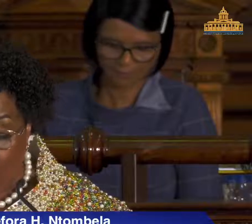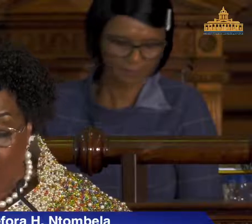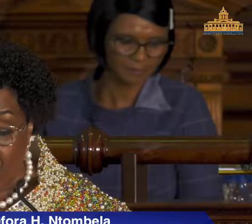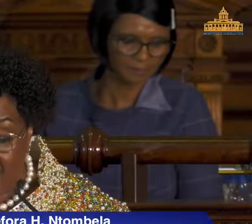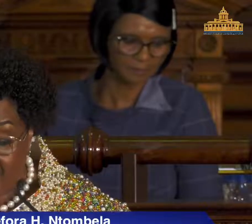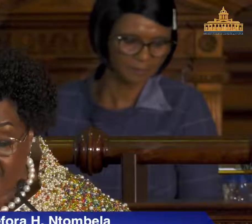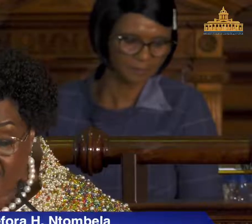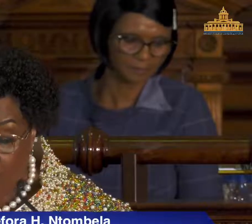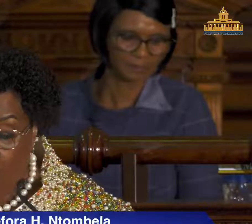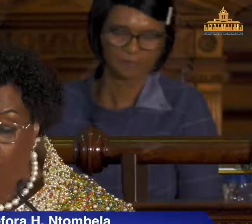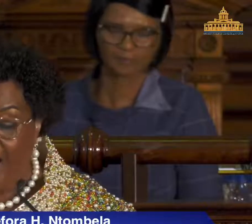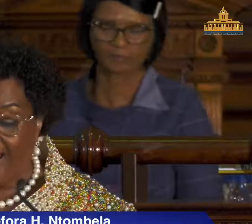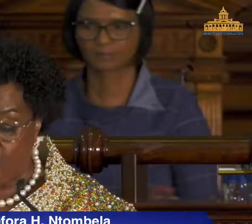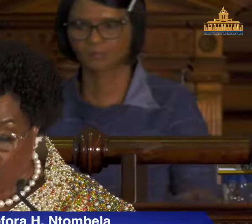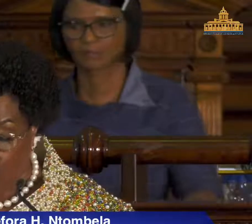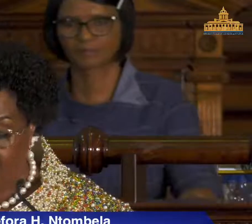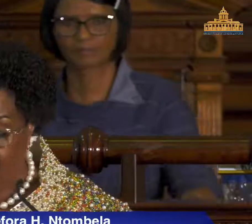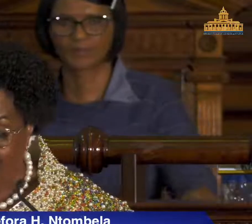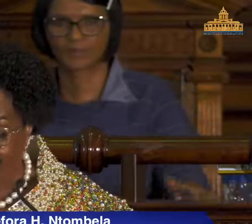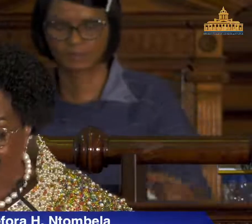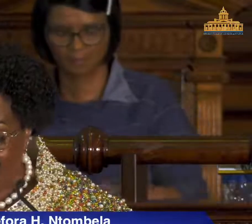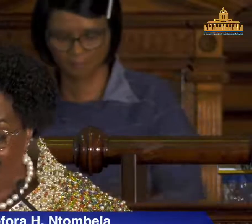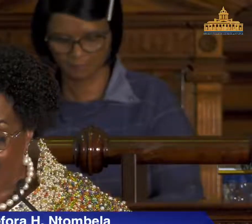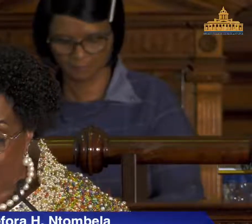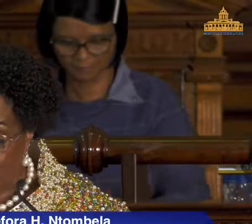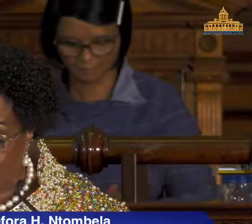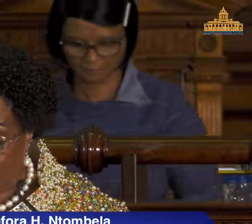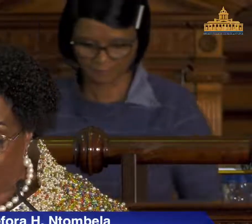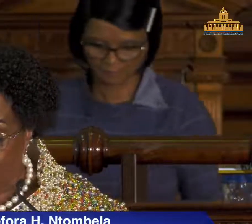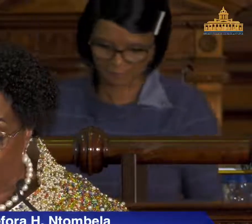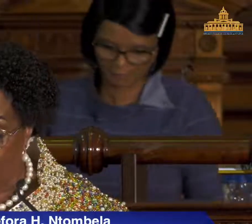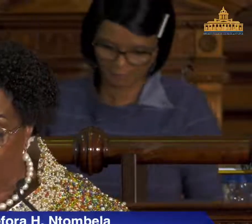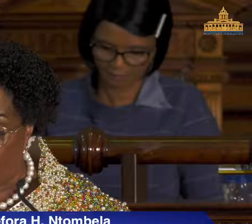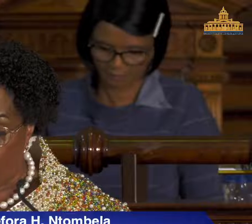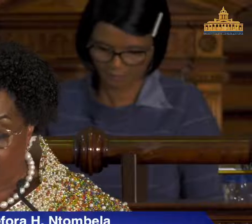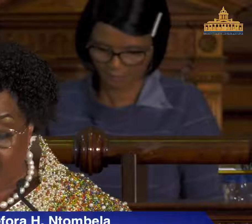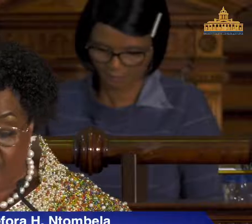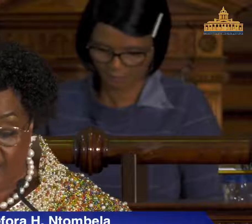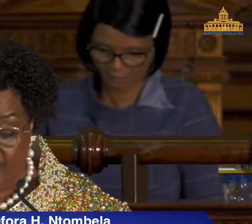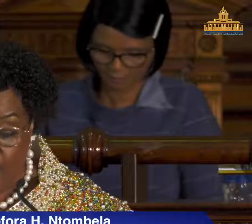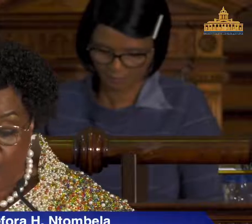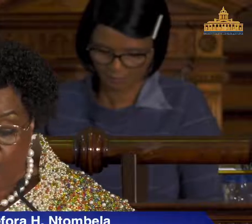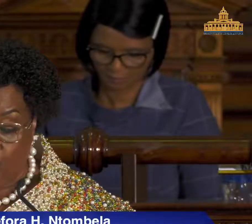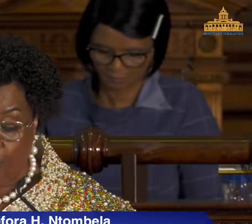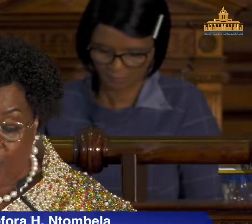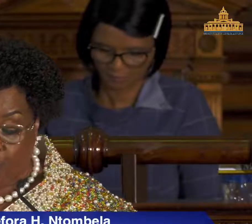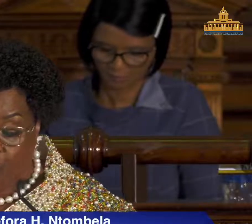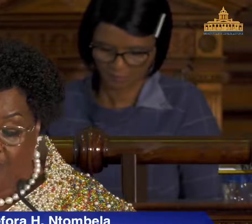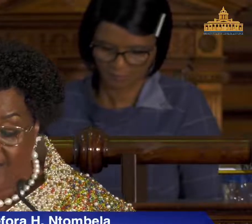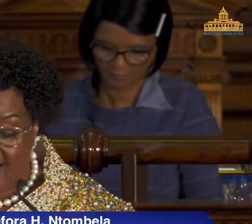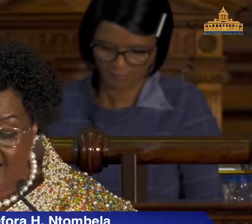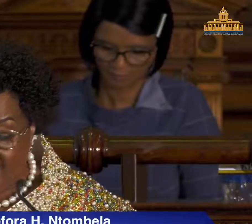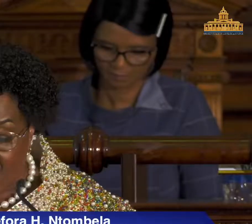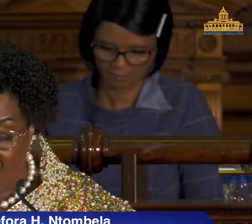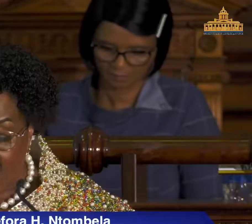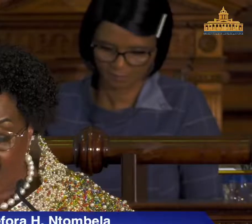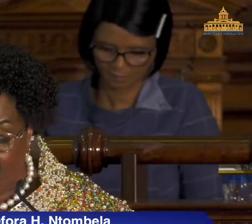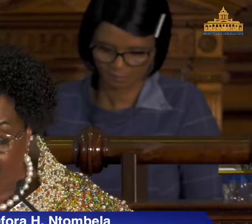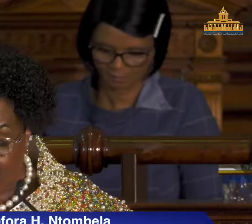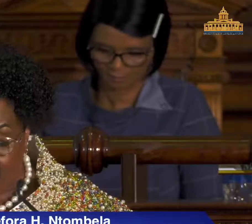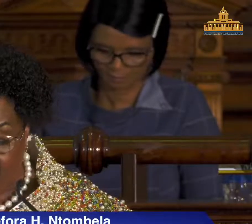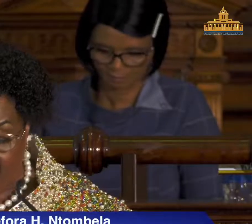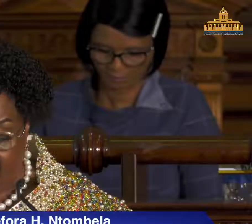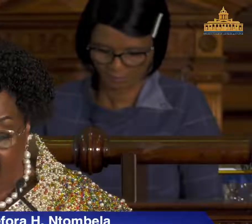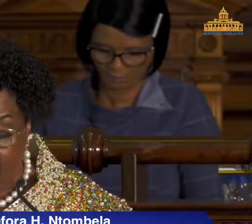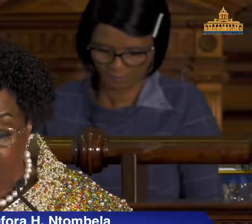4,137 complaints were resolved. This is a demonstration of our commitment to resolve service